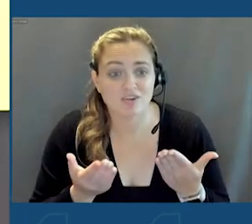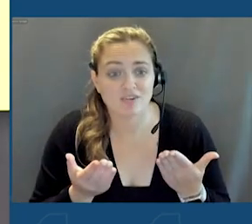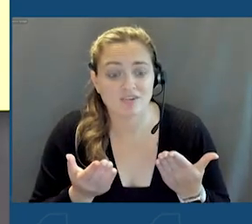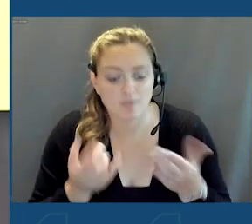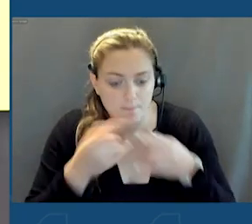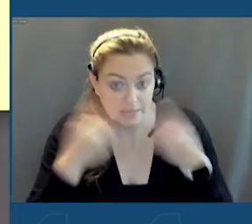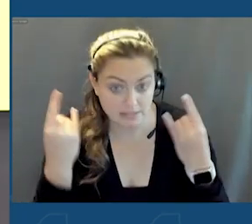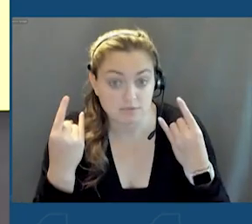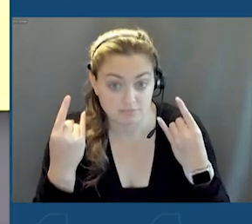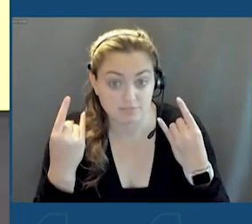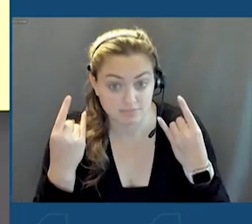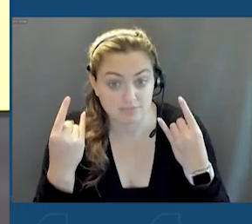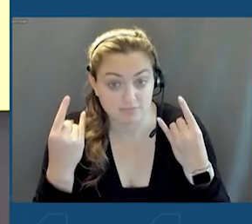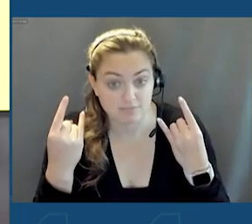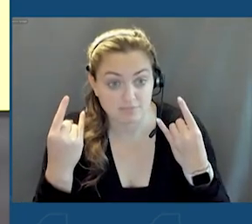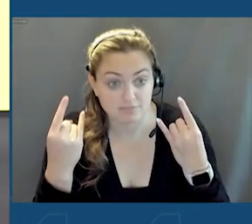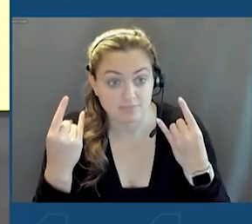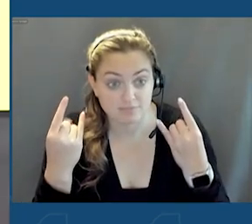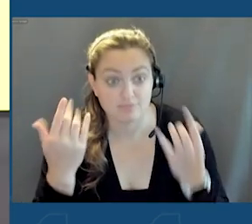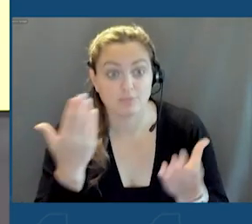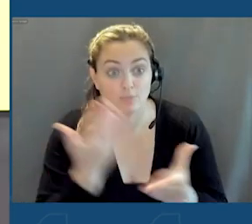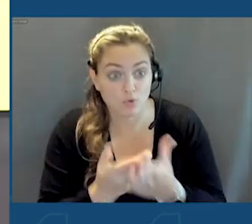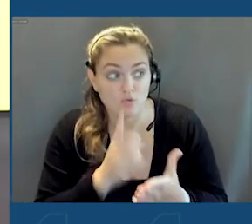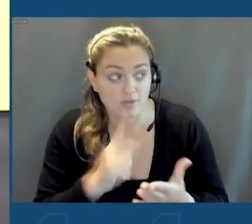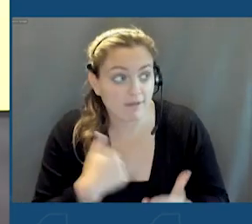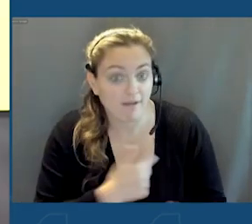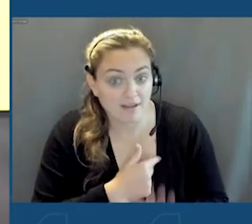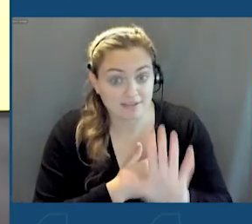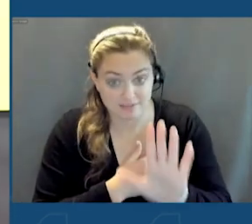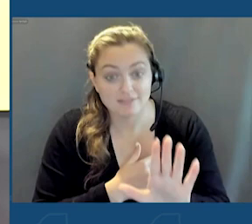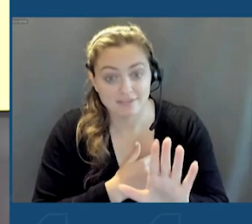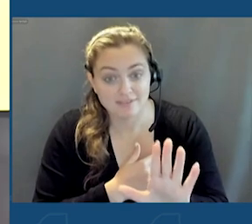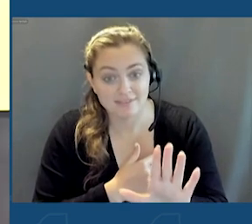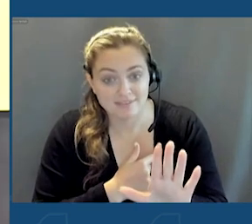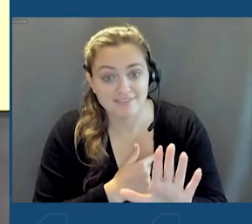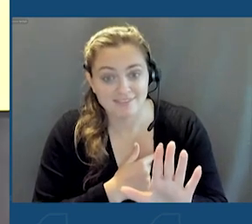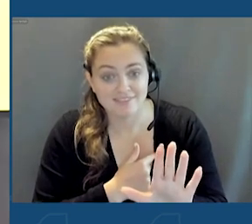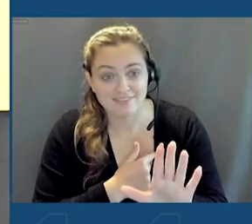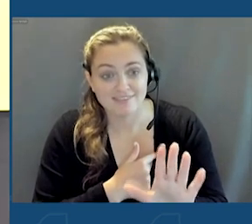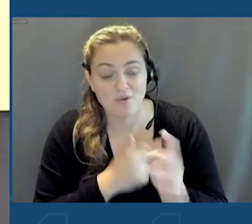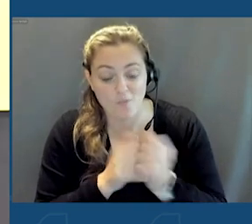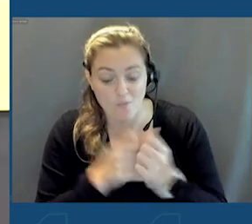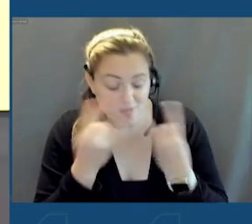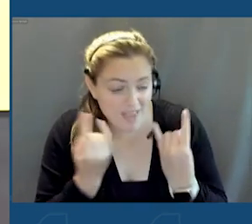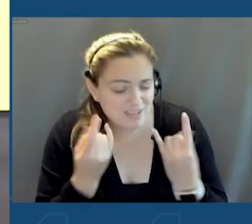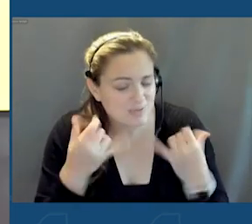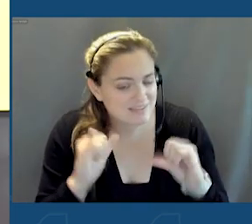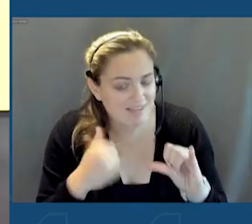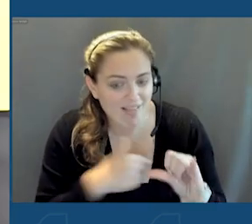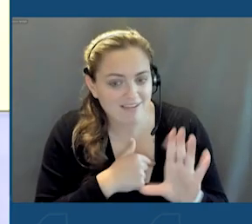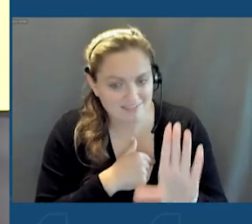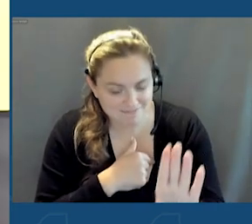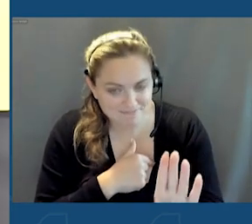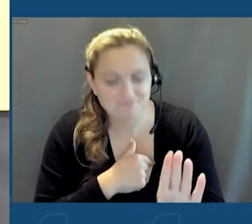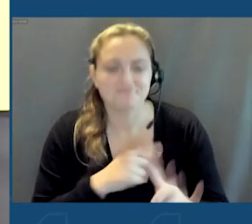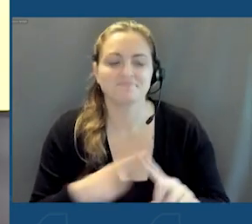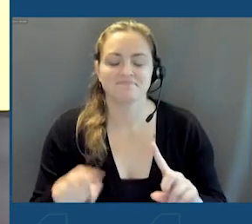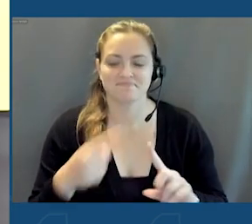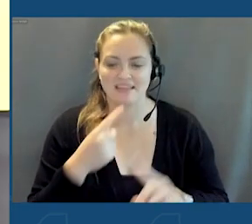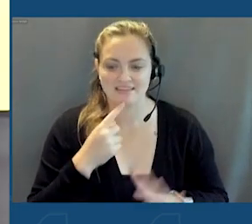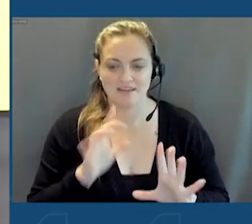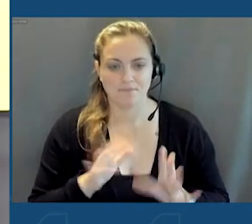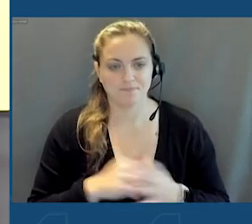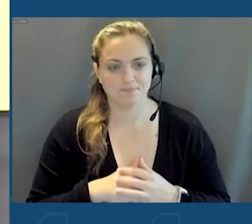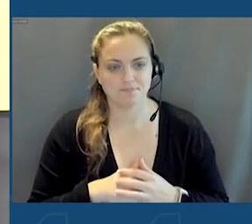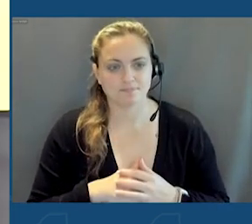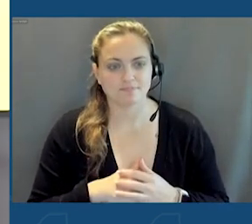masks. So I want to prove that really was us behind those masks. Okay, but that was us. And I said, I will